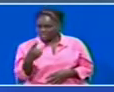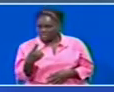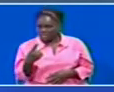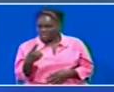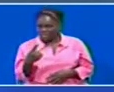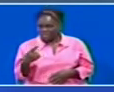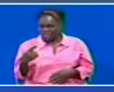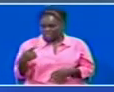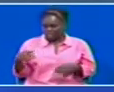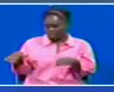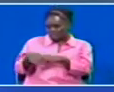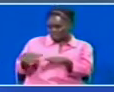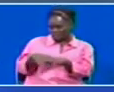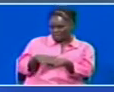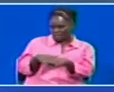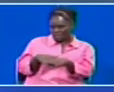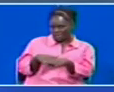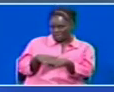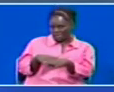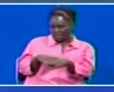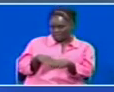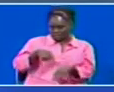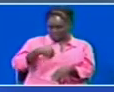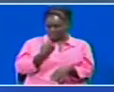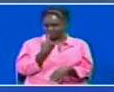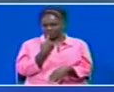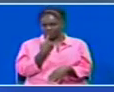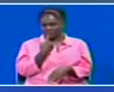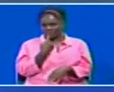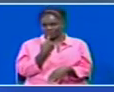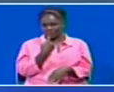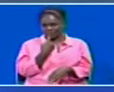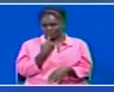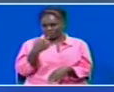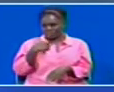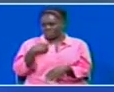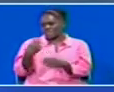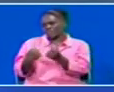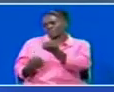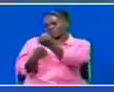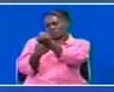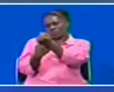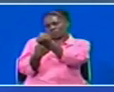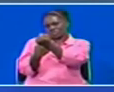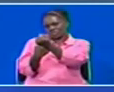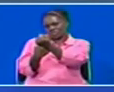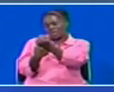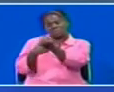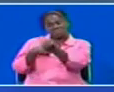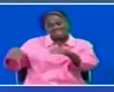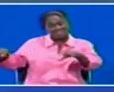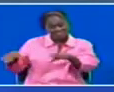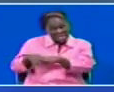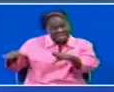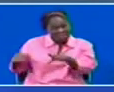so-and-so's party and another one to for one to say... Okay, where you are aligned to, if that will not be ideologically, kind of. Ideologically,